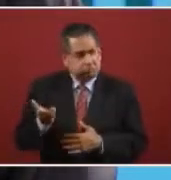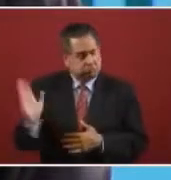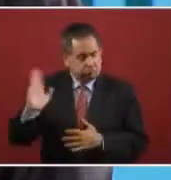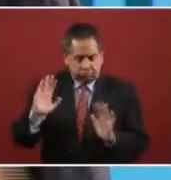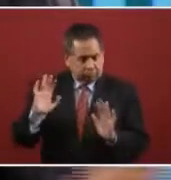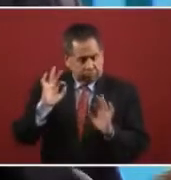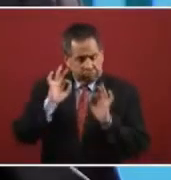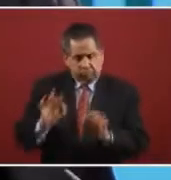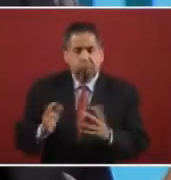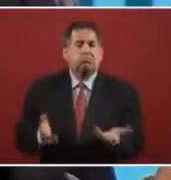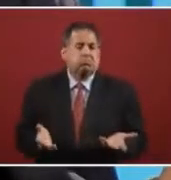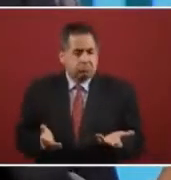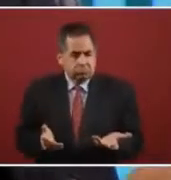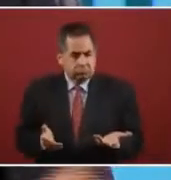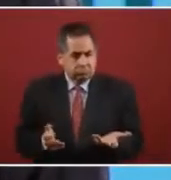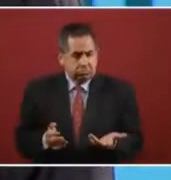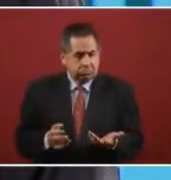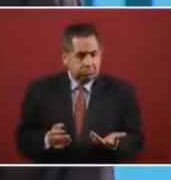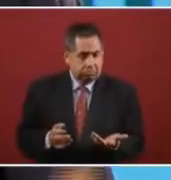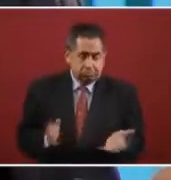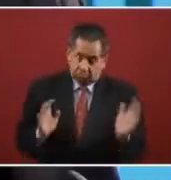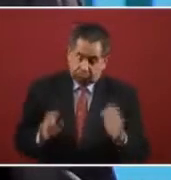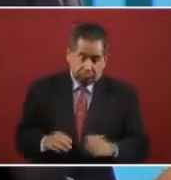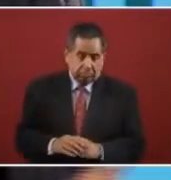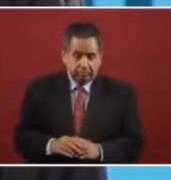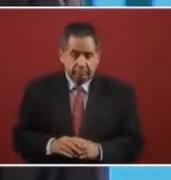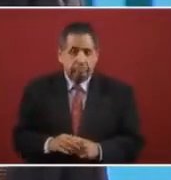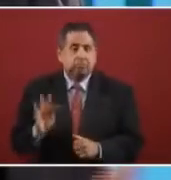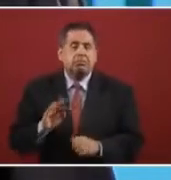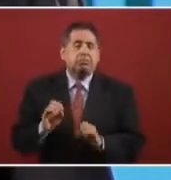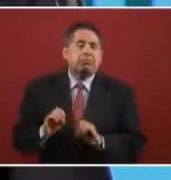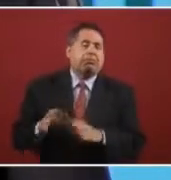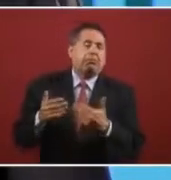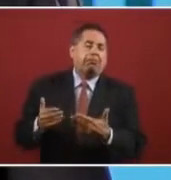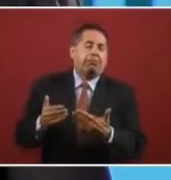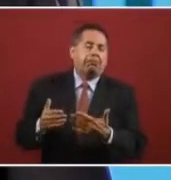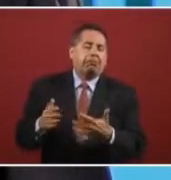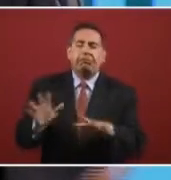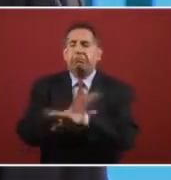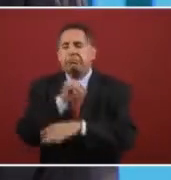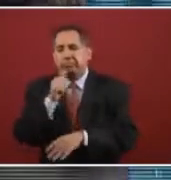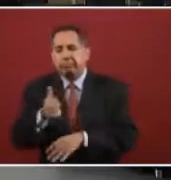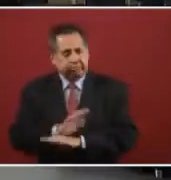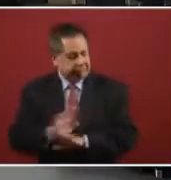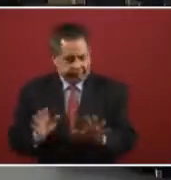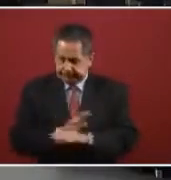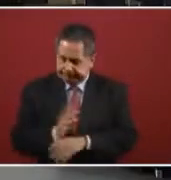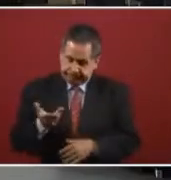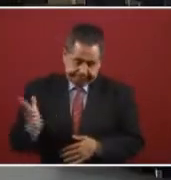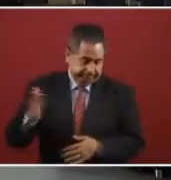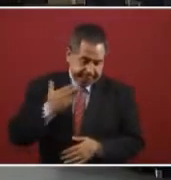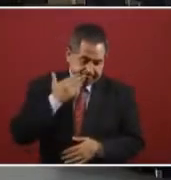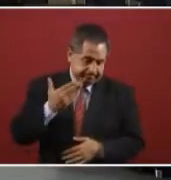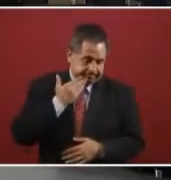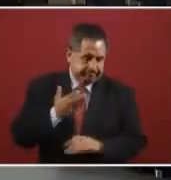because otherwise, no vamos a cambiar las cosas. We're not going to change things.